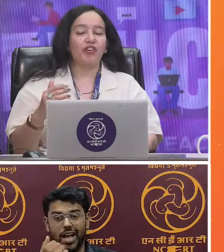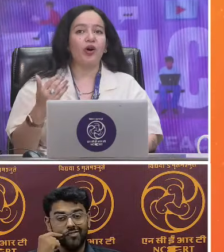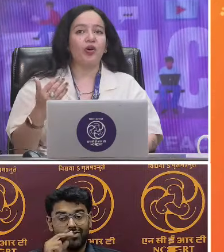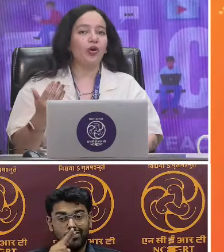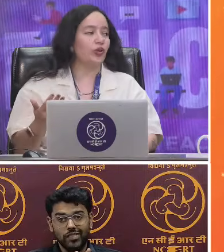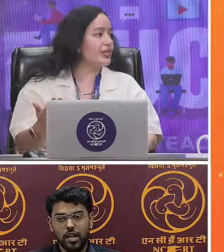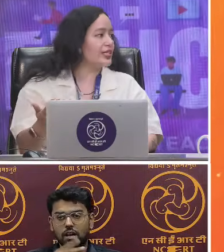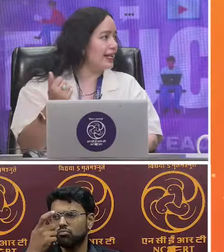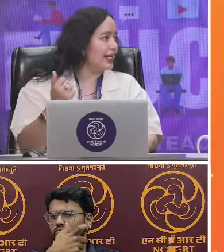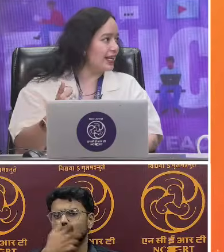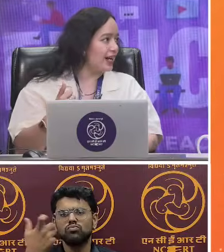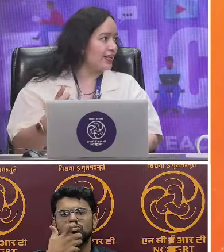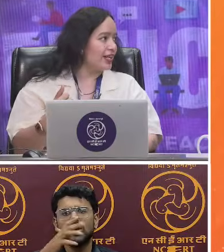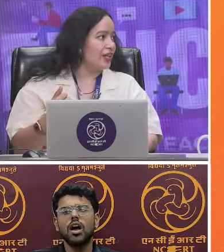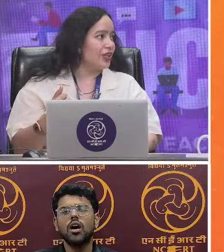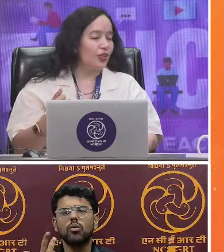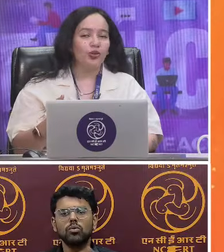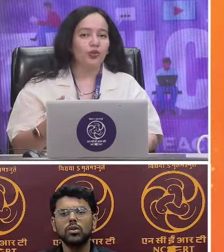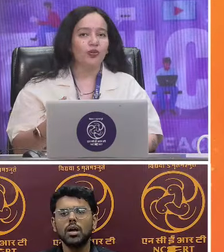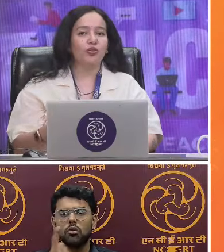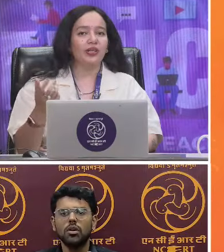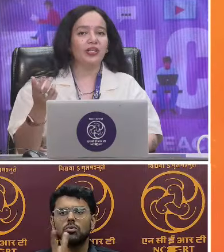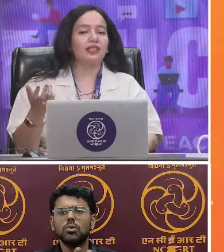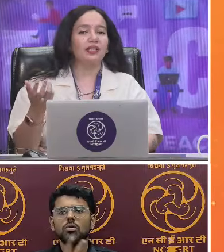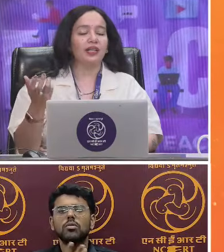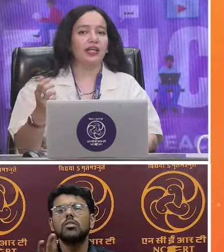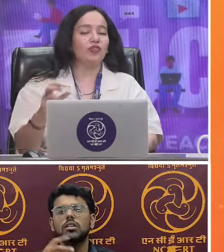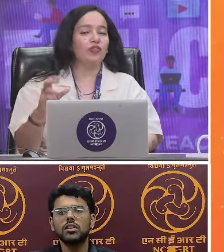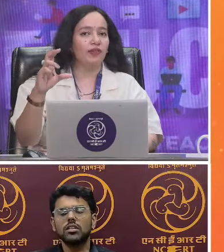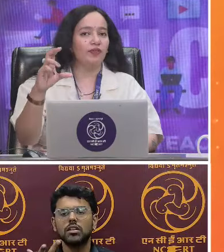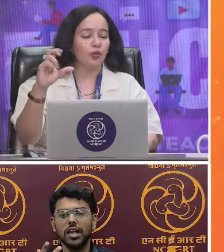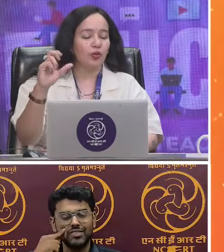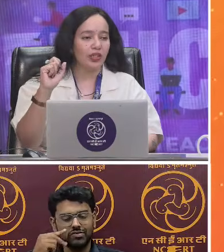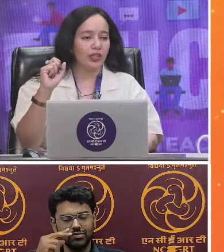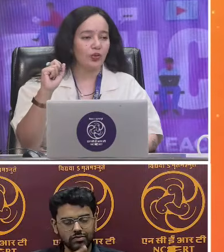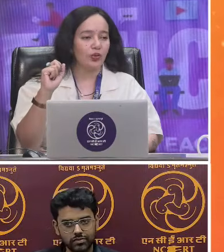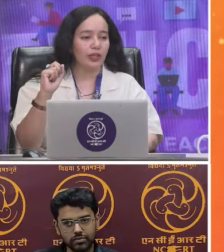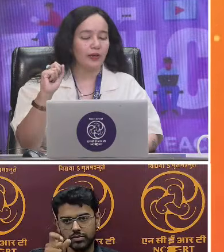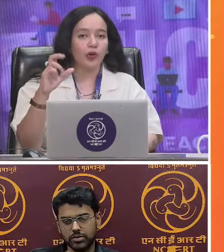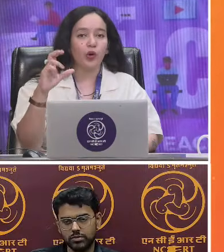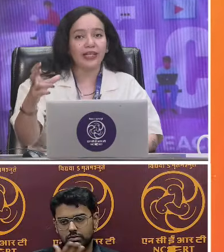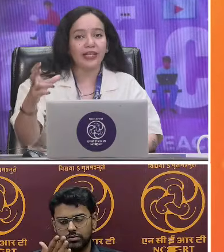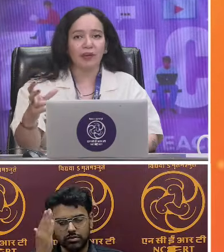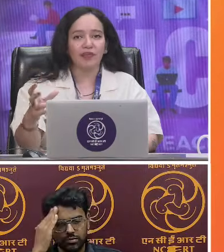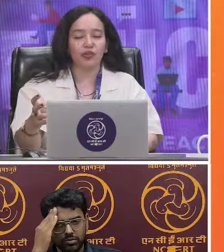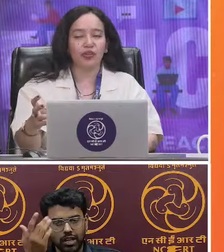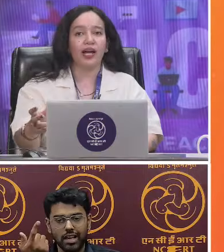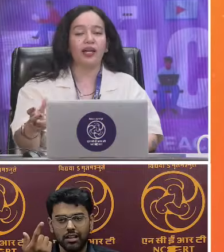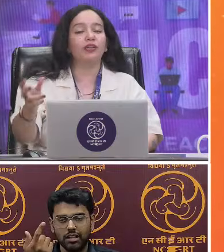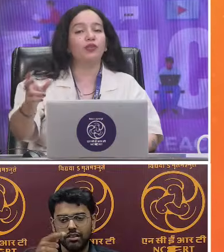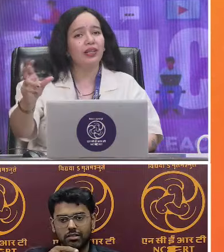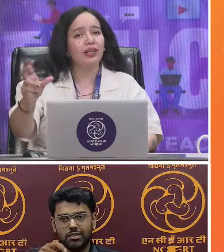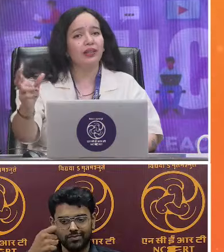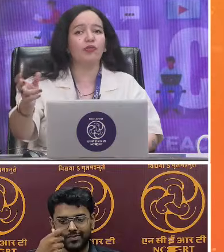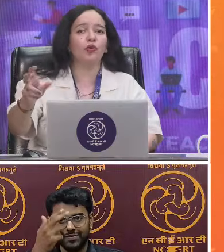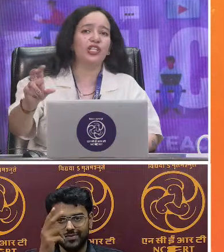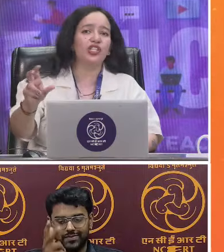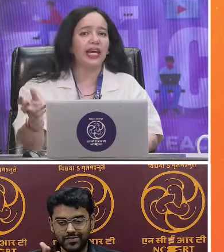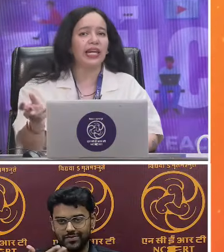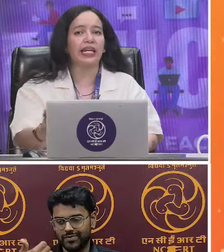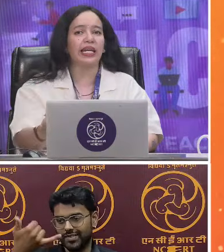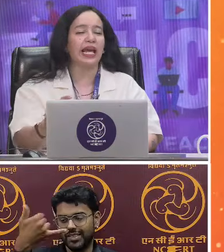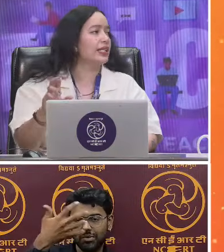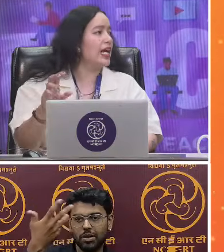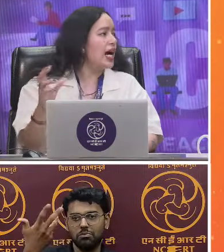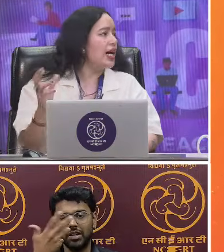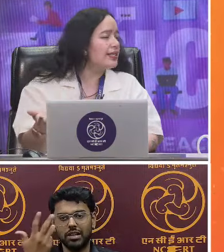for how long you will stand like that? Absolutely. So because if you hold the camera with your hand, it will give you a very